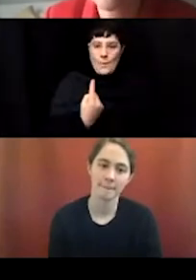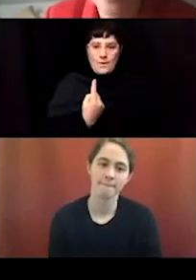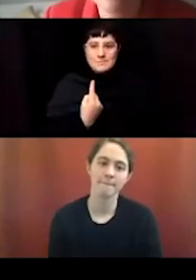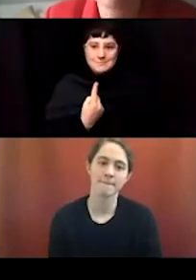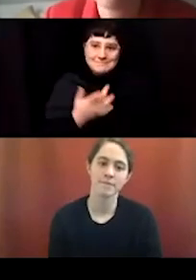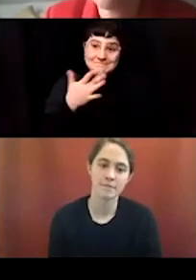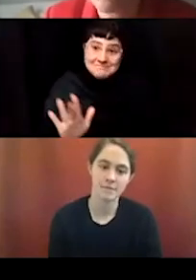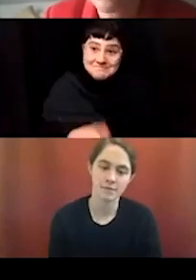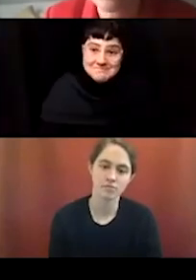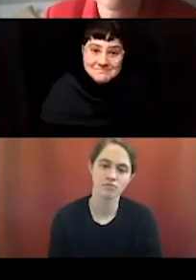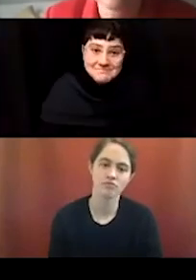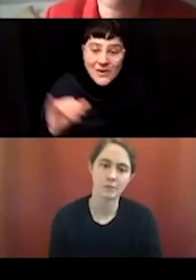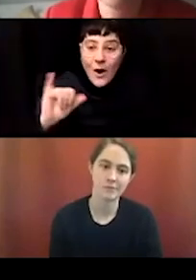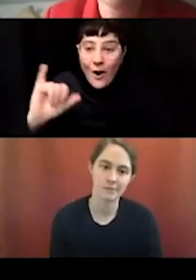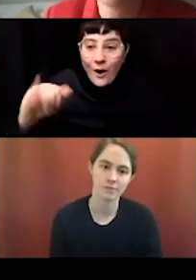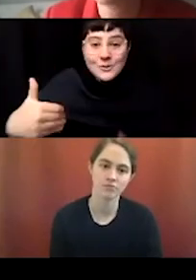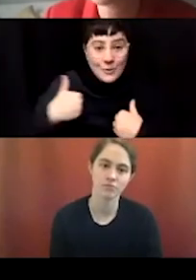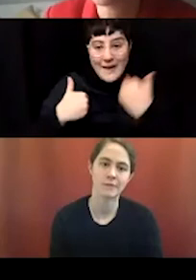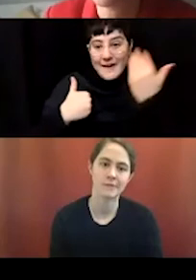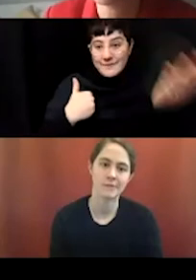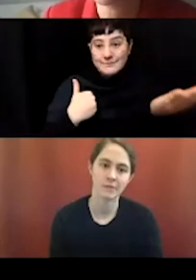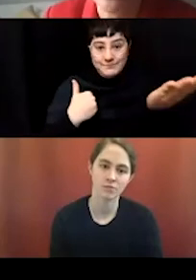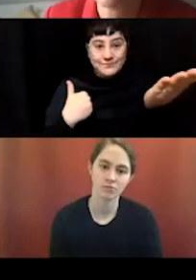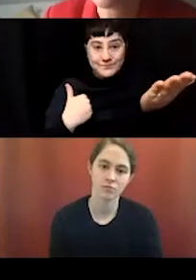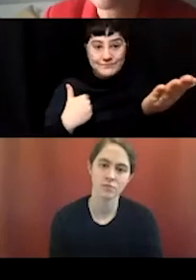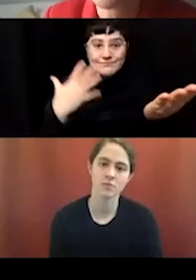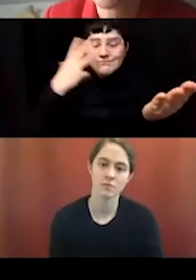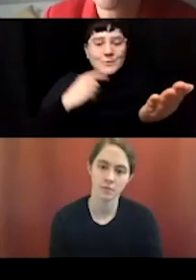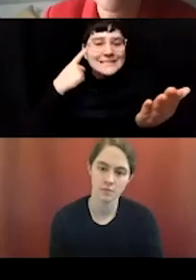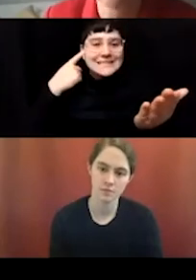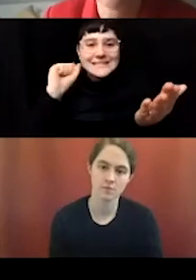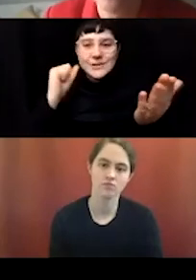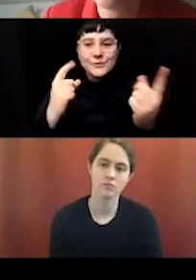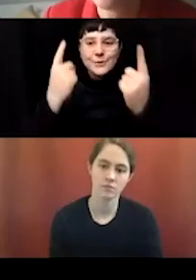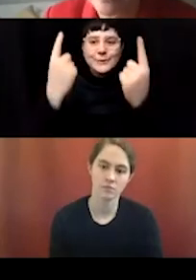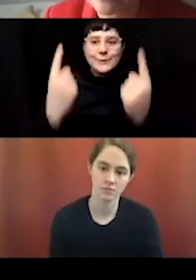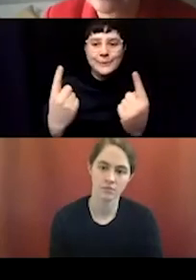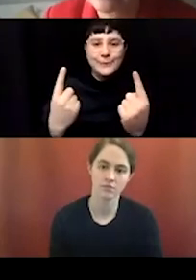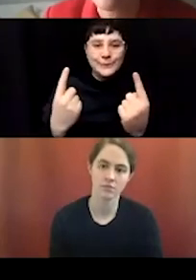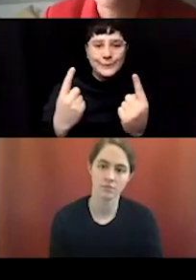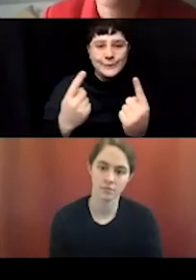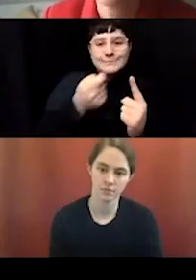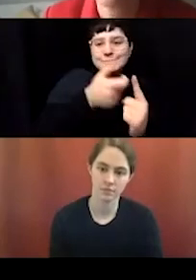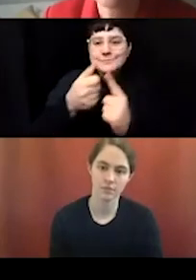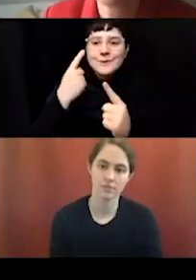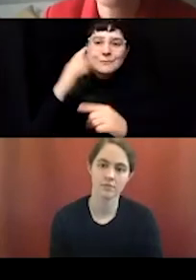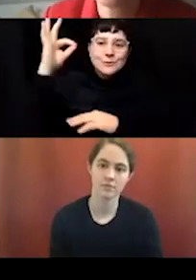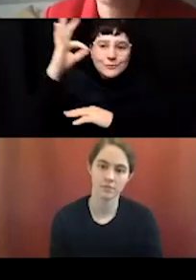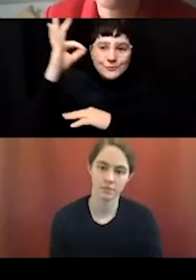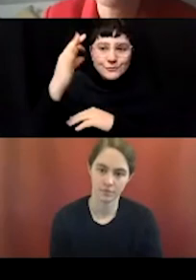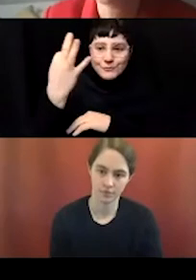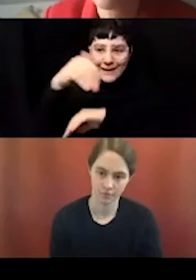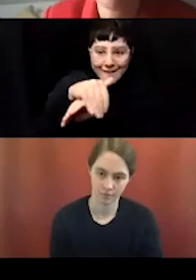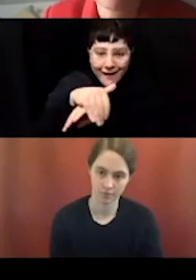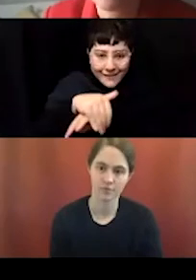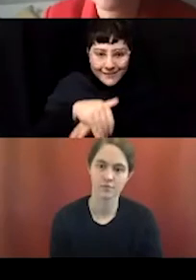lucky to have a work, these beautiful silver candlesticks for the Shabbat for Friday night that you actually